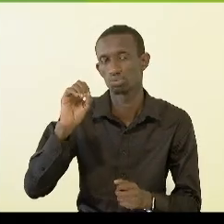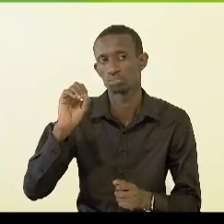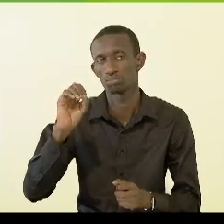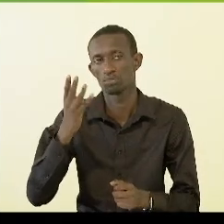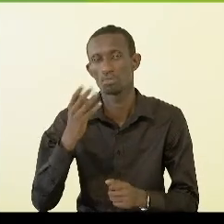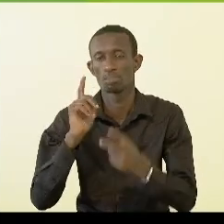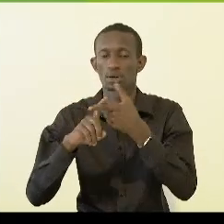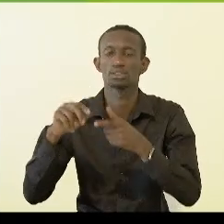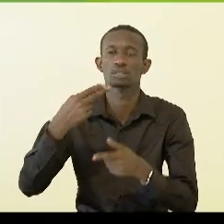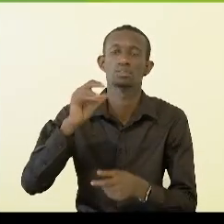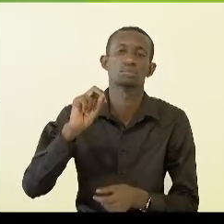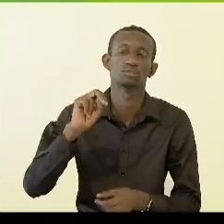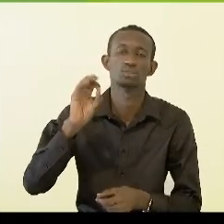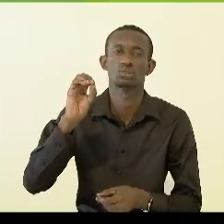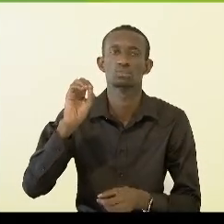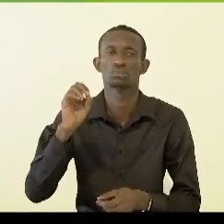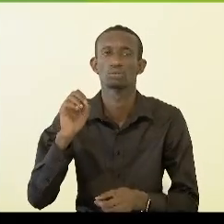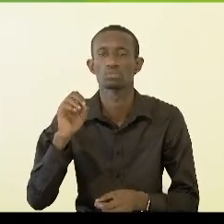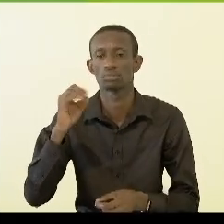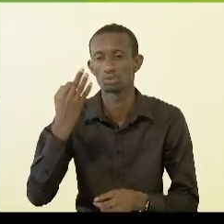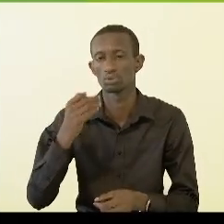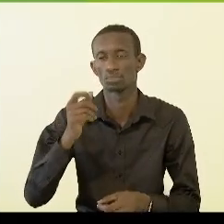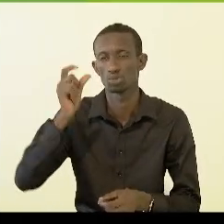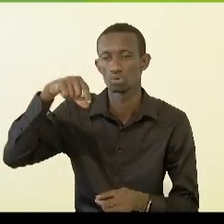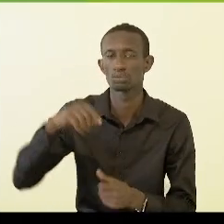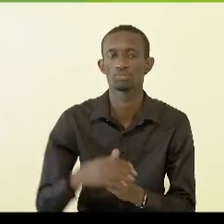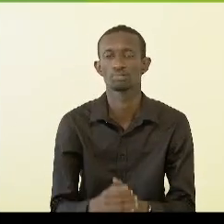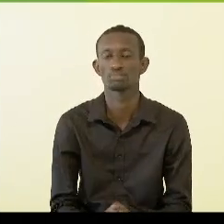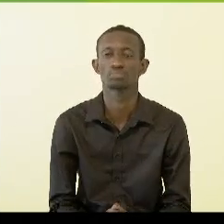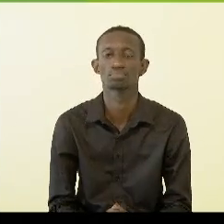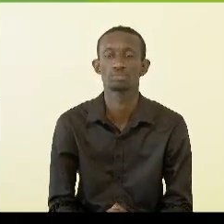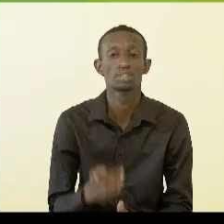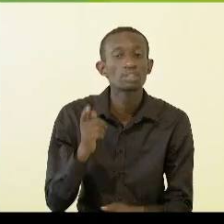nitric acid. So this is the test. Sodium nitrate